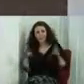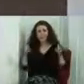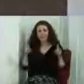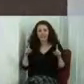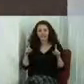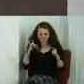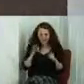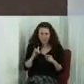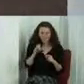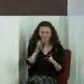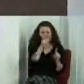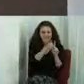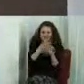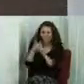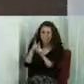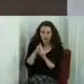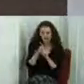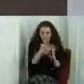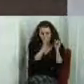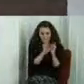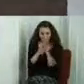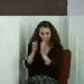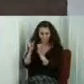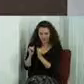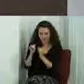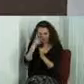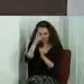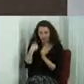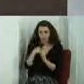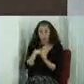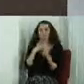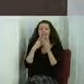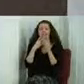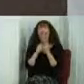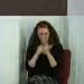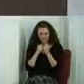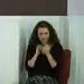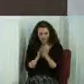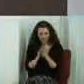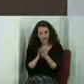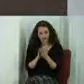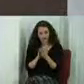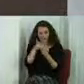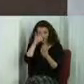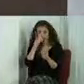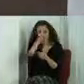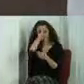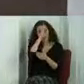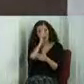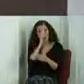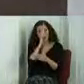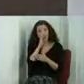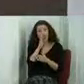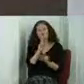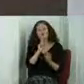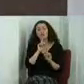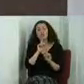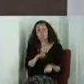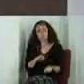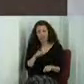individually, because we deserve it, because God ordained for it to